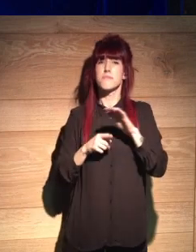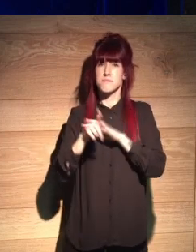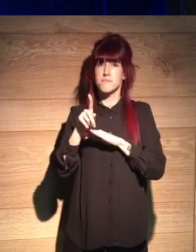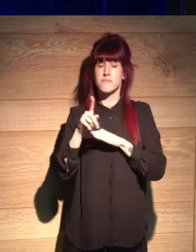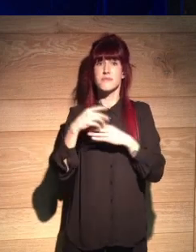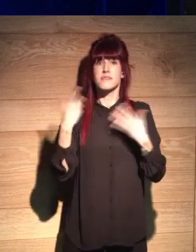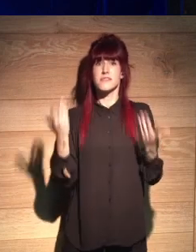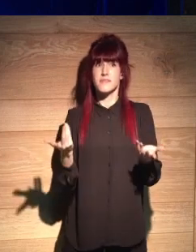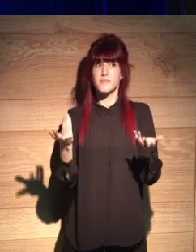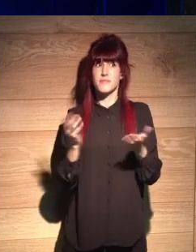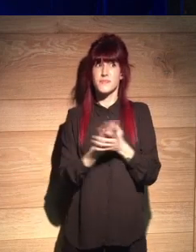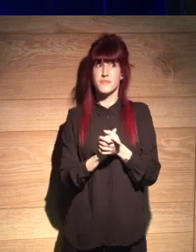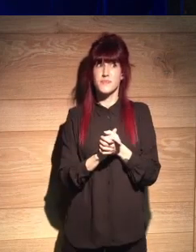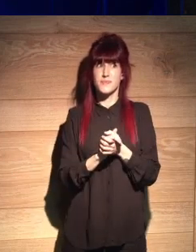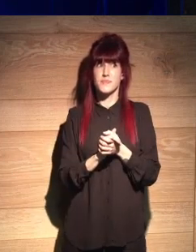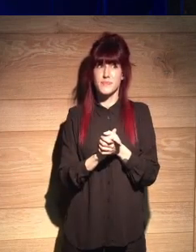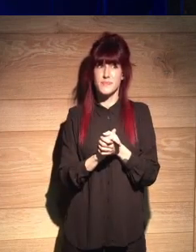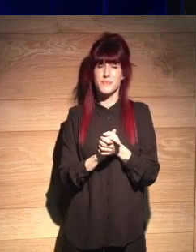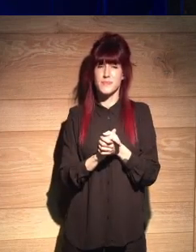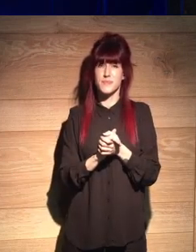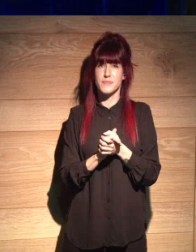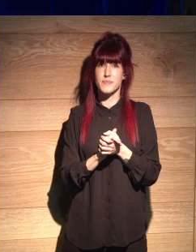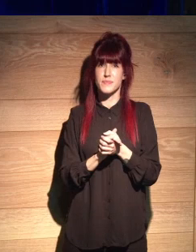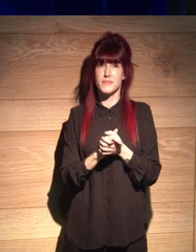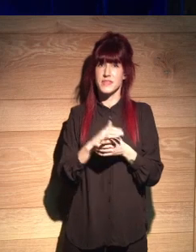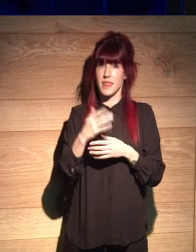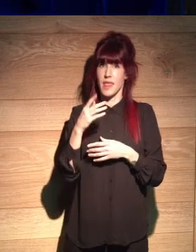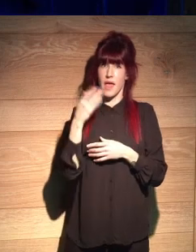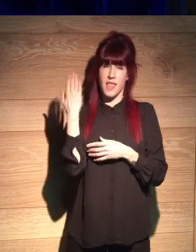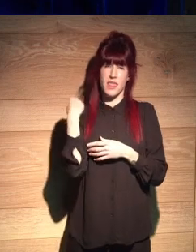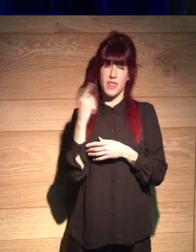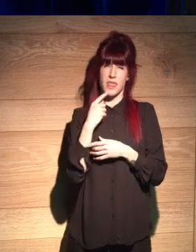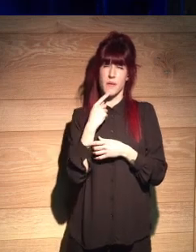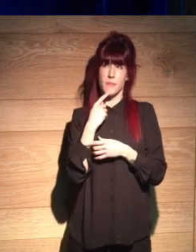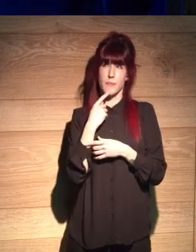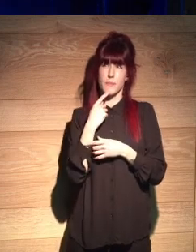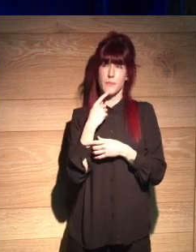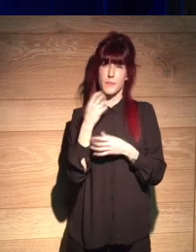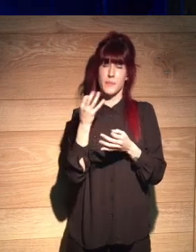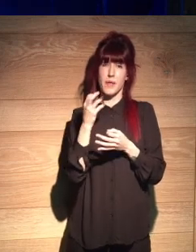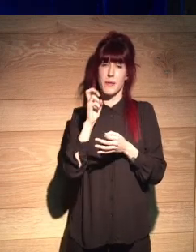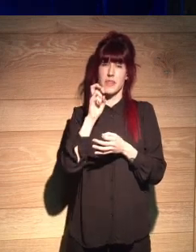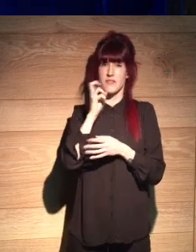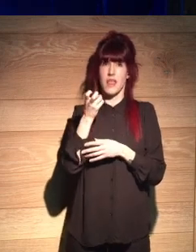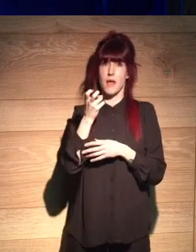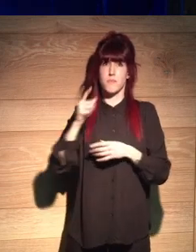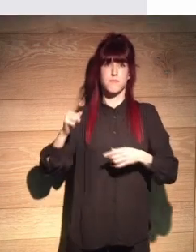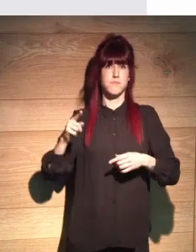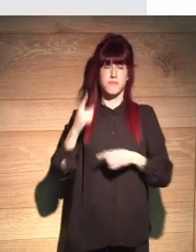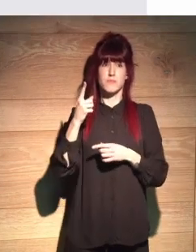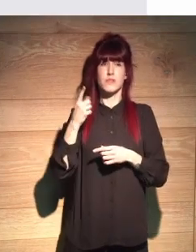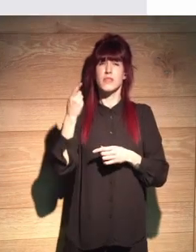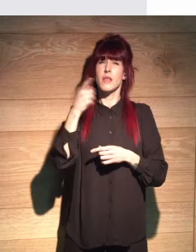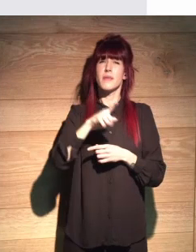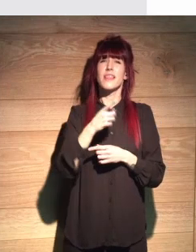So if we say diversity maybe be the first thing, but I think we also need to bring